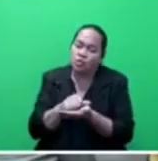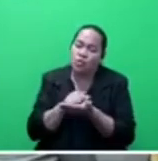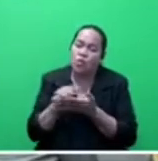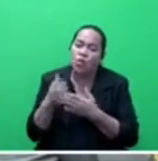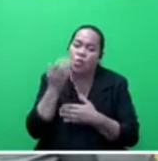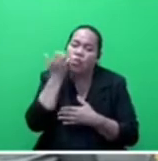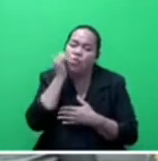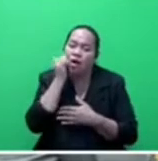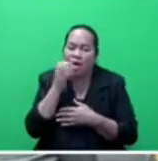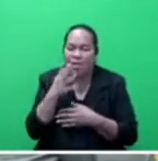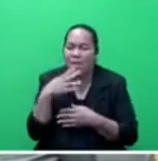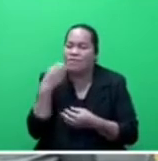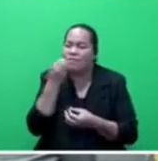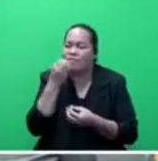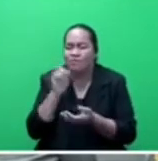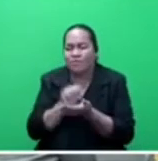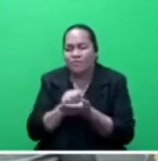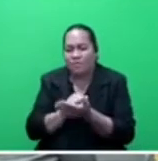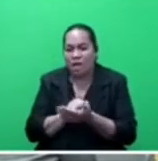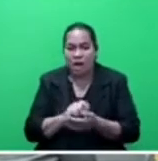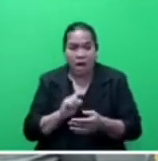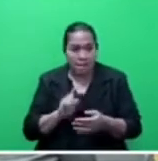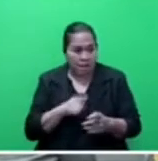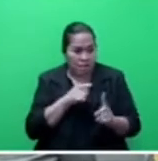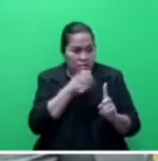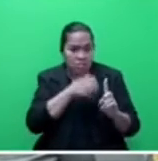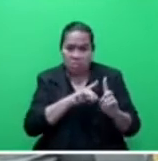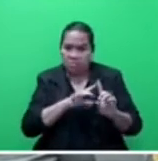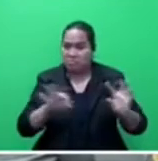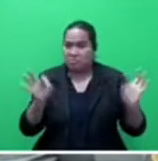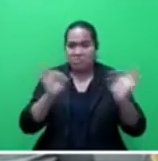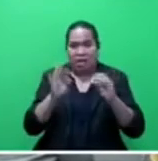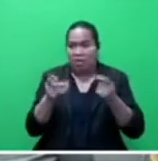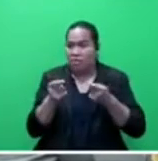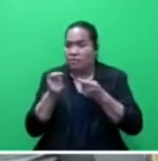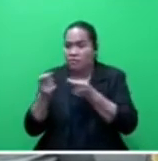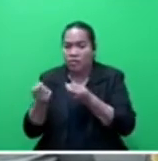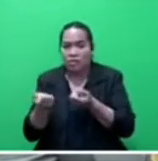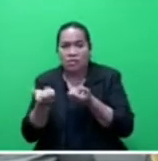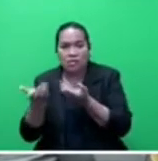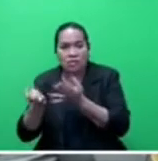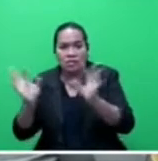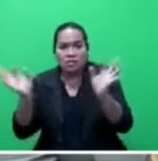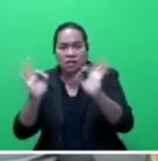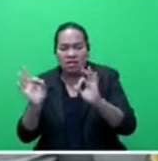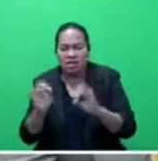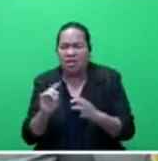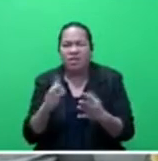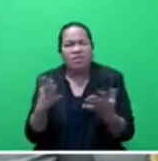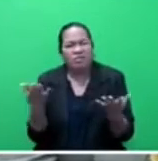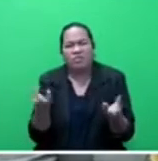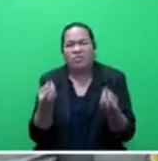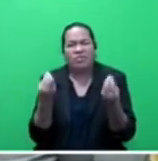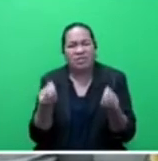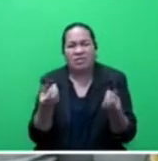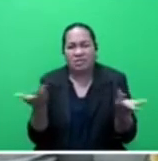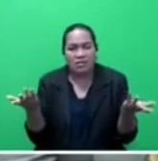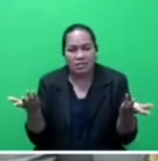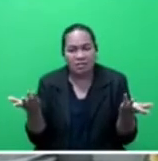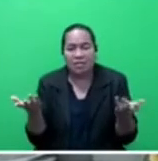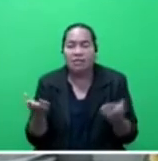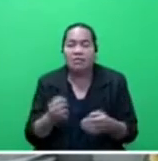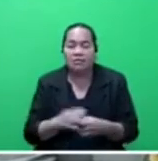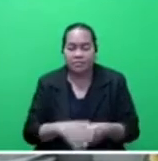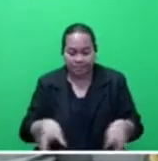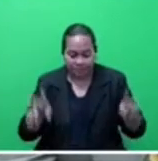does nothing about his physical needs, what good is it?" Unquote. We can all relate to this,